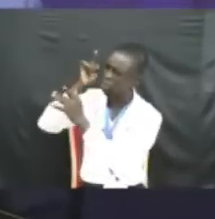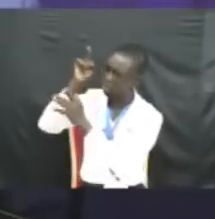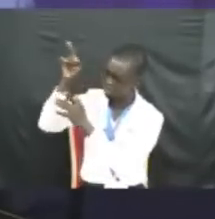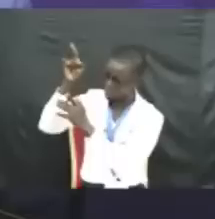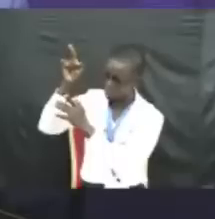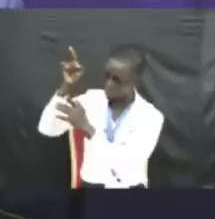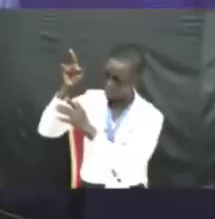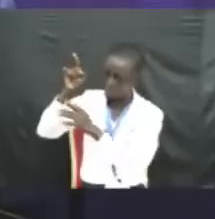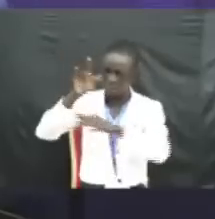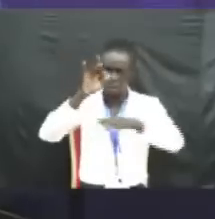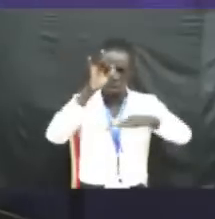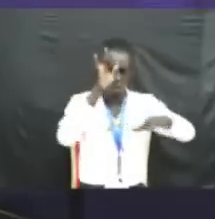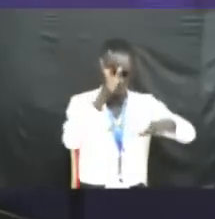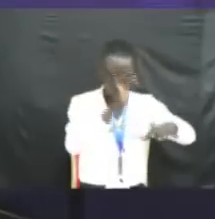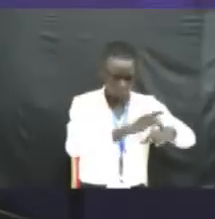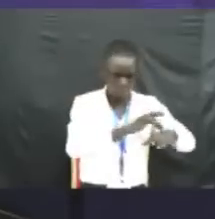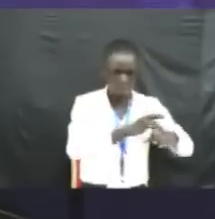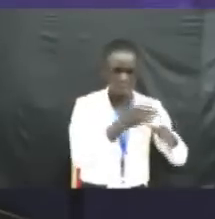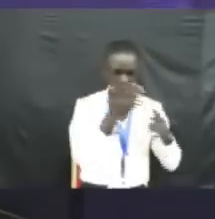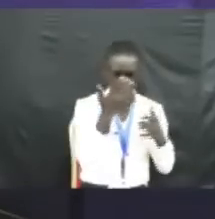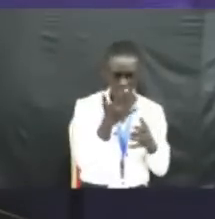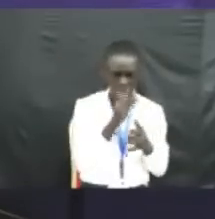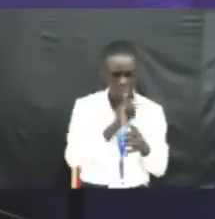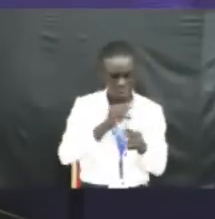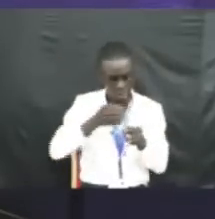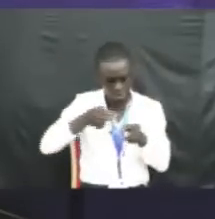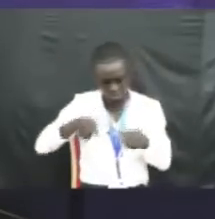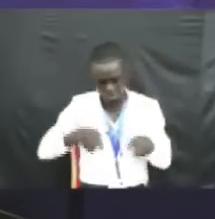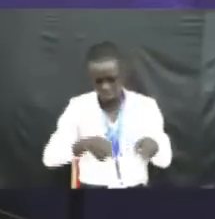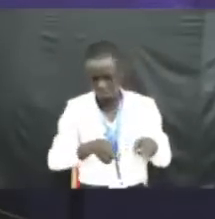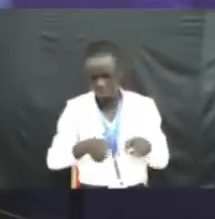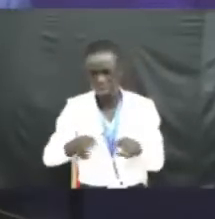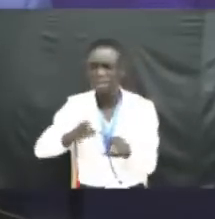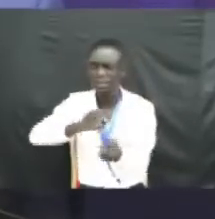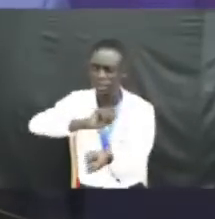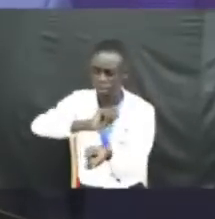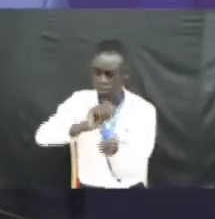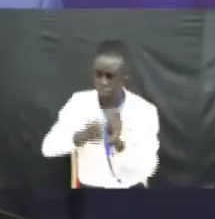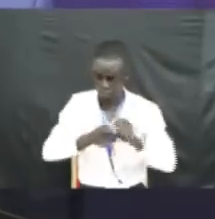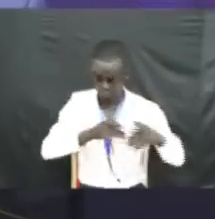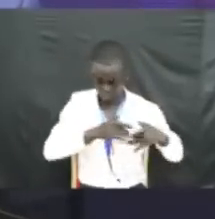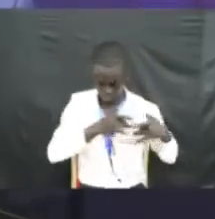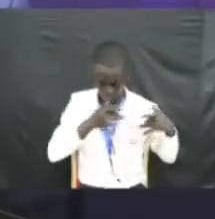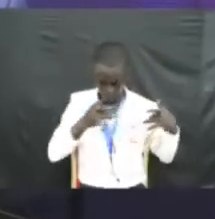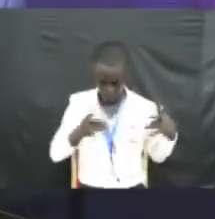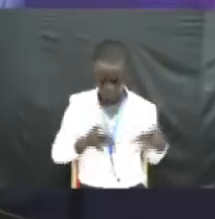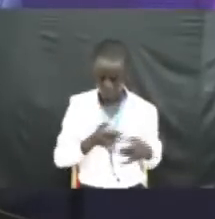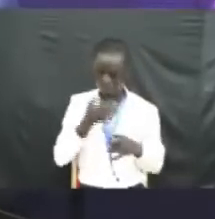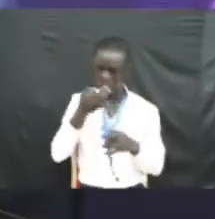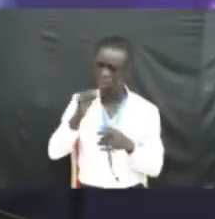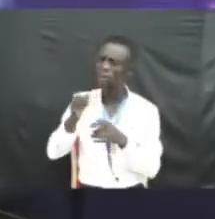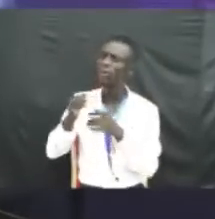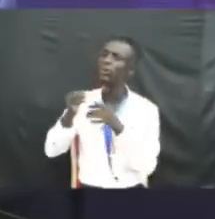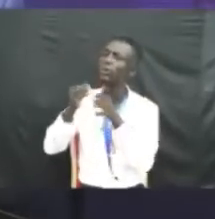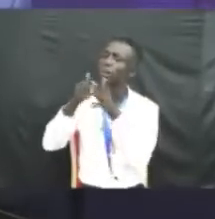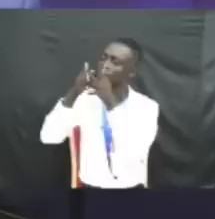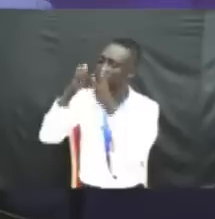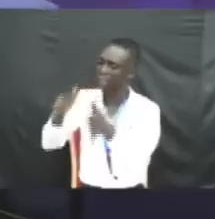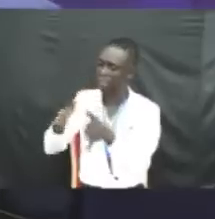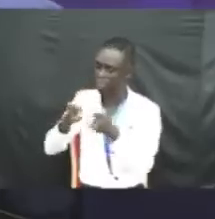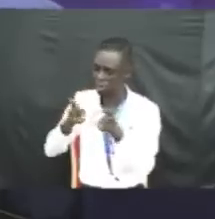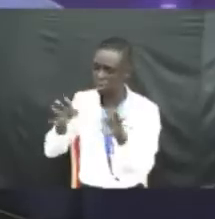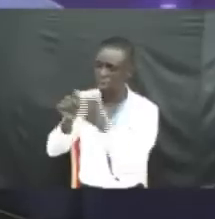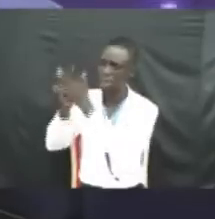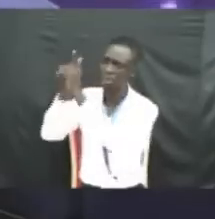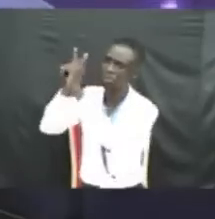who will touch their hearts like the course of a river. You turn the hearts of leaders in the paths that you have chosen.